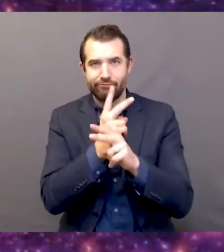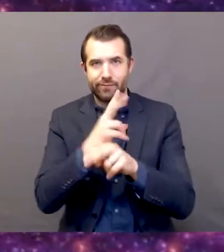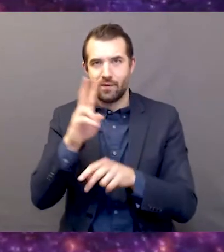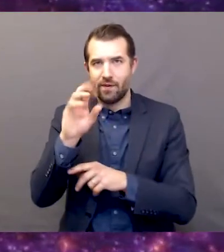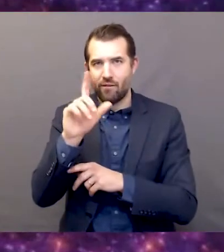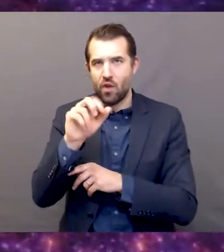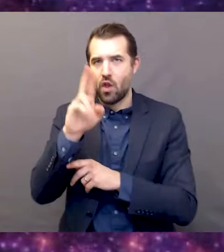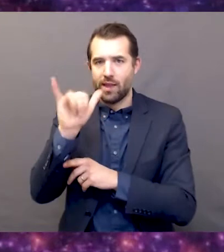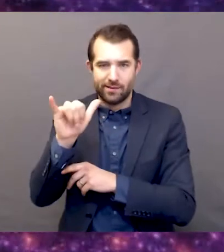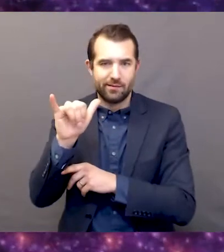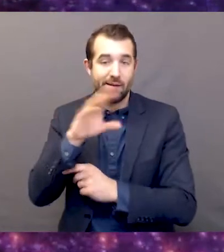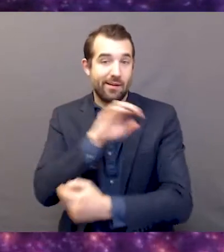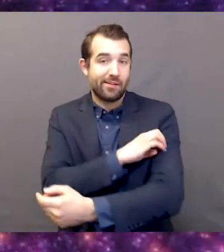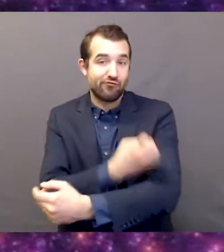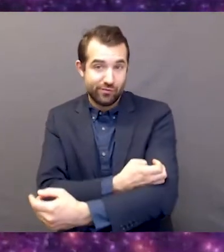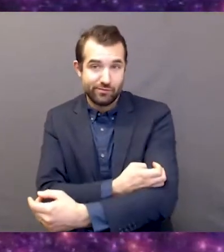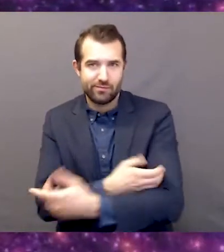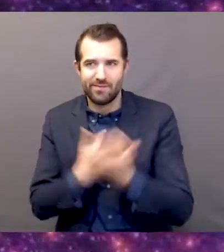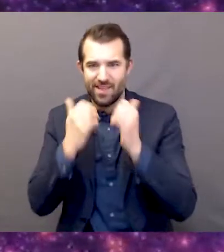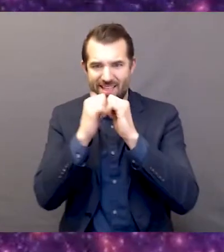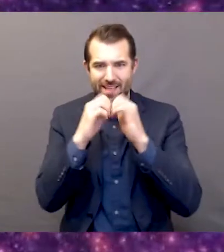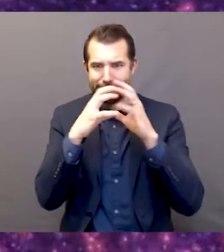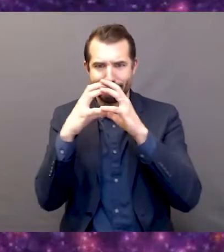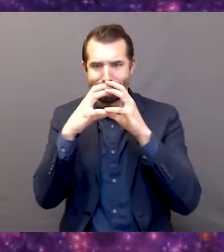energy in the gas driven by the bubbles.